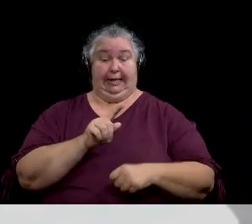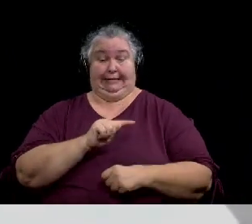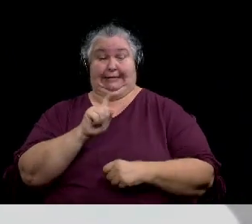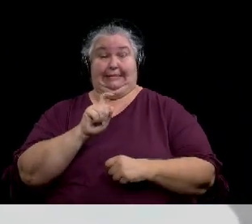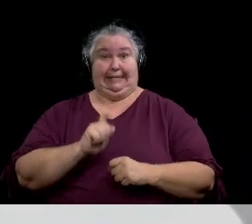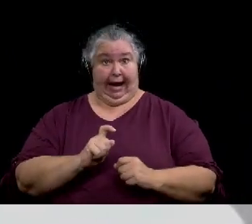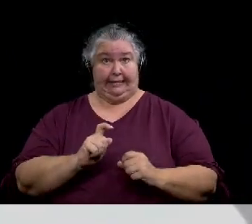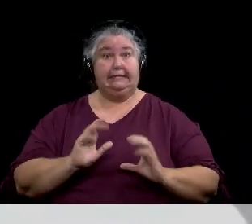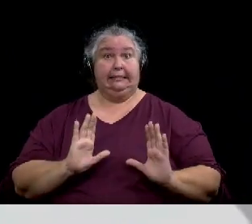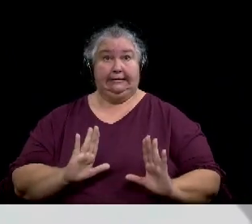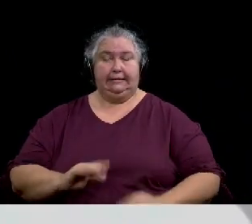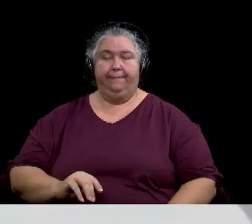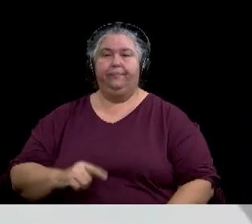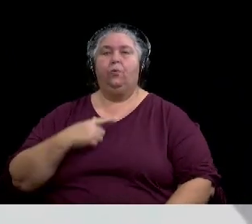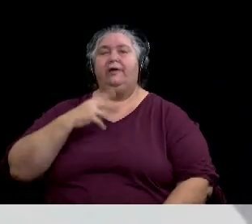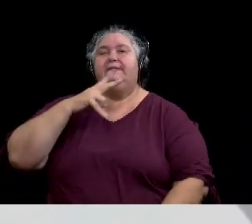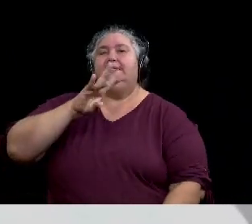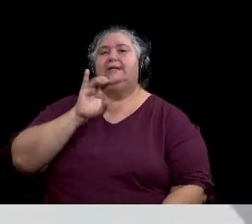we've seen